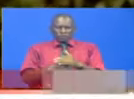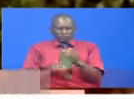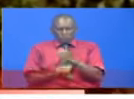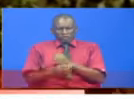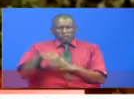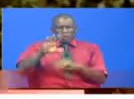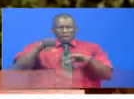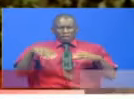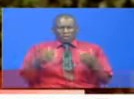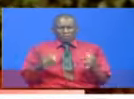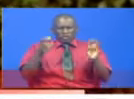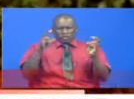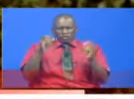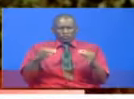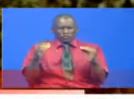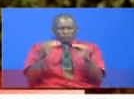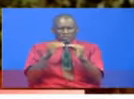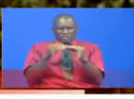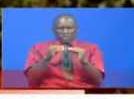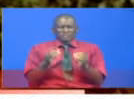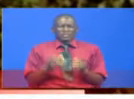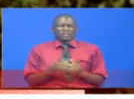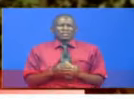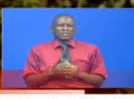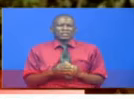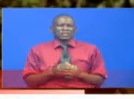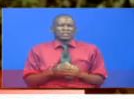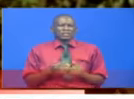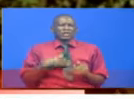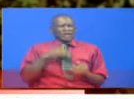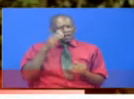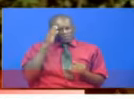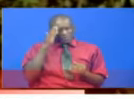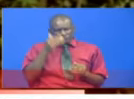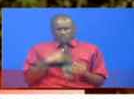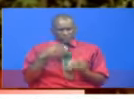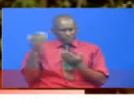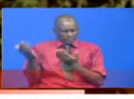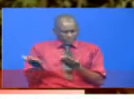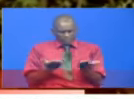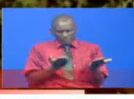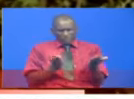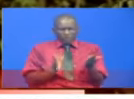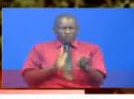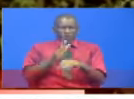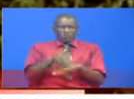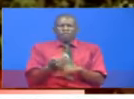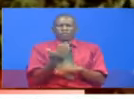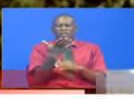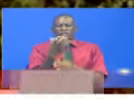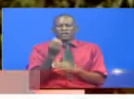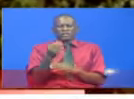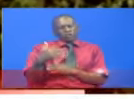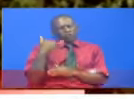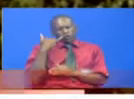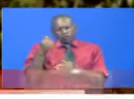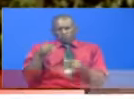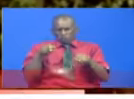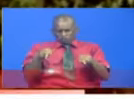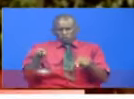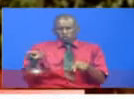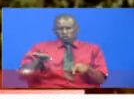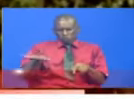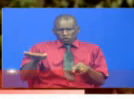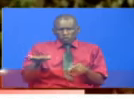the issue of gatherings, I think we have received more than 500 calls this morning through